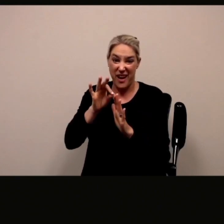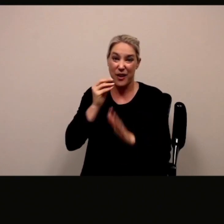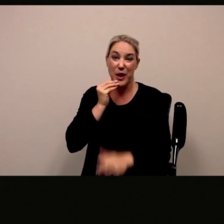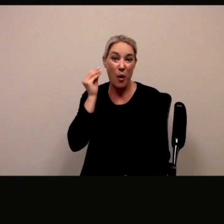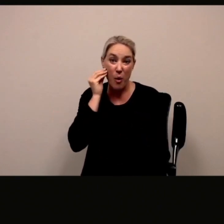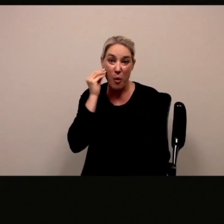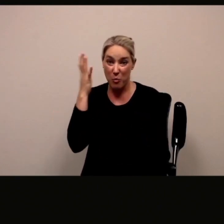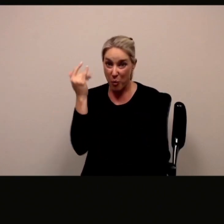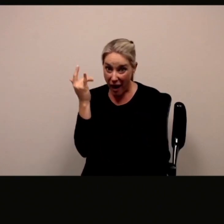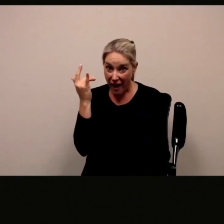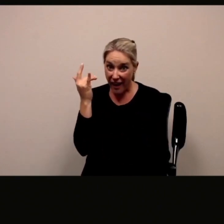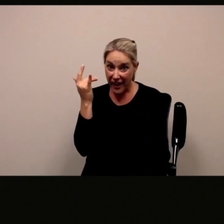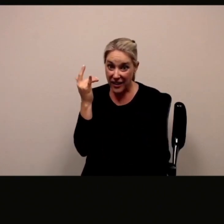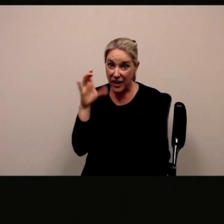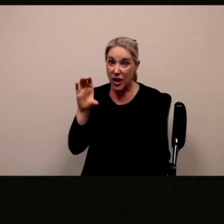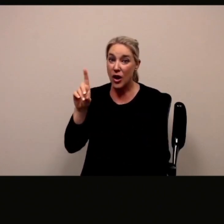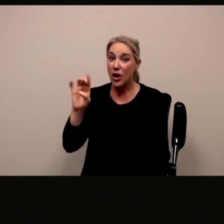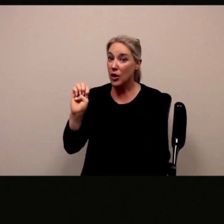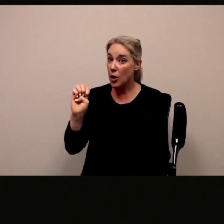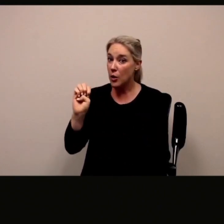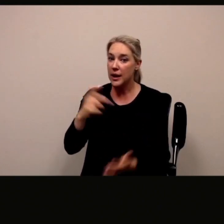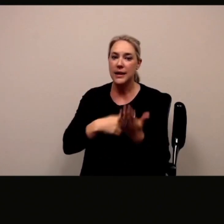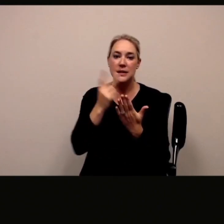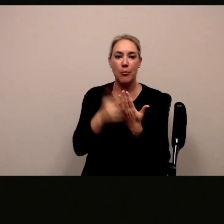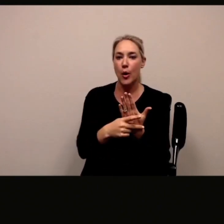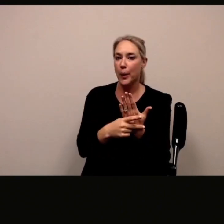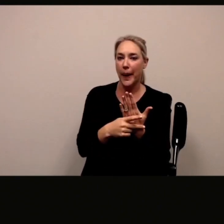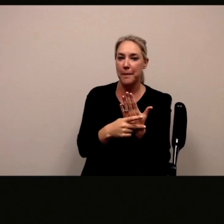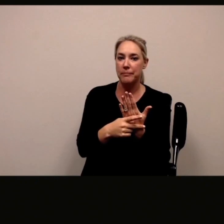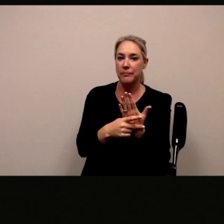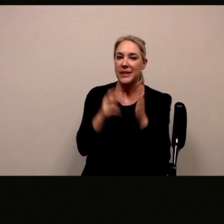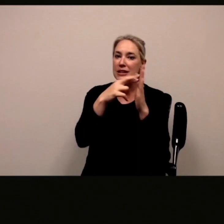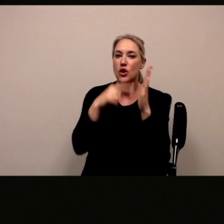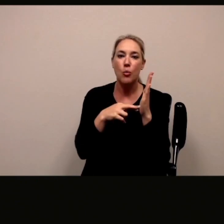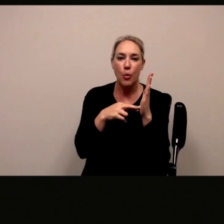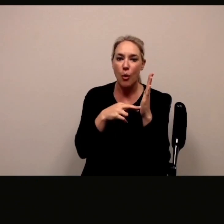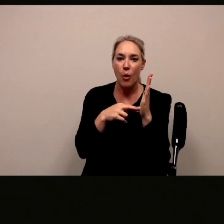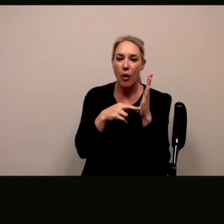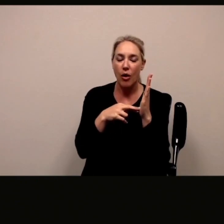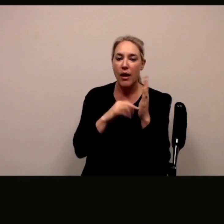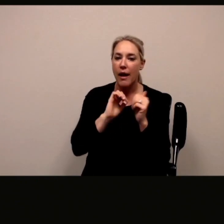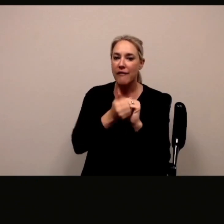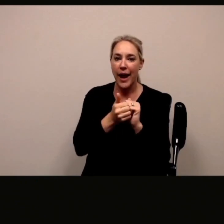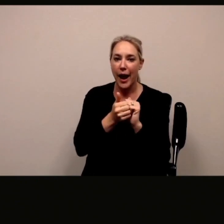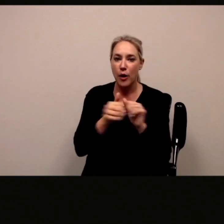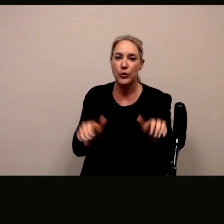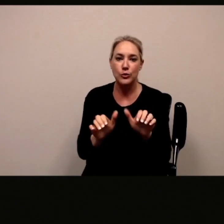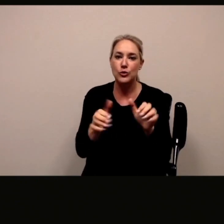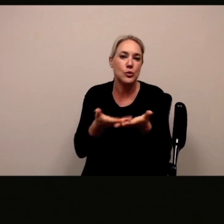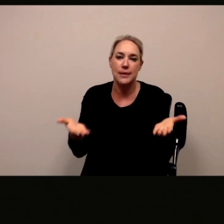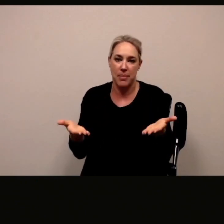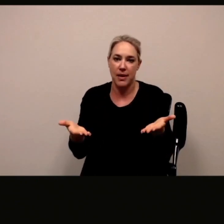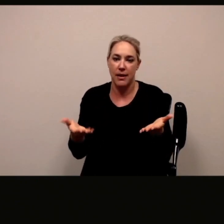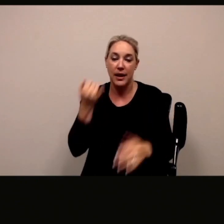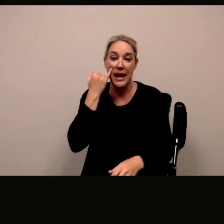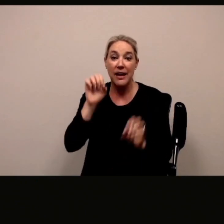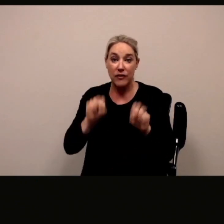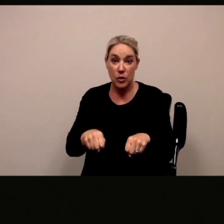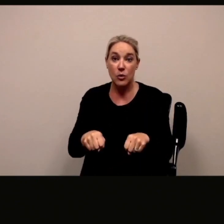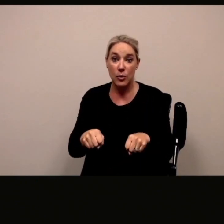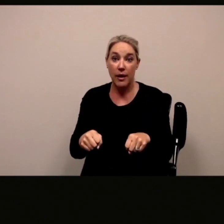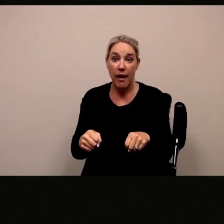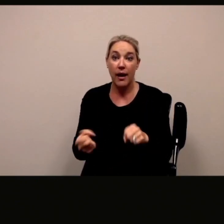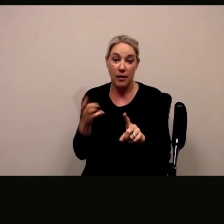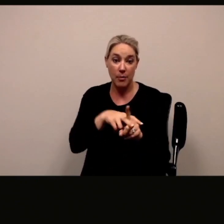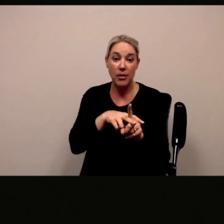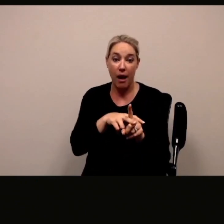Because all coding is a program. It's a rule on how you're doing something. So if you could take these scraps, these paper plates, these forks, these pens, and all this other